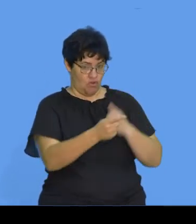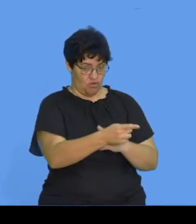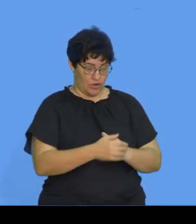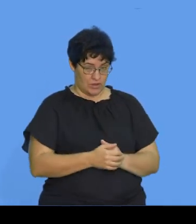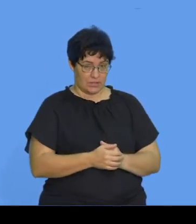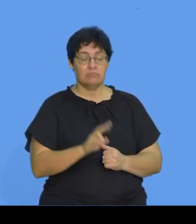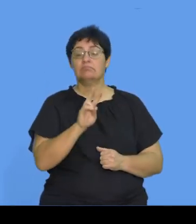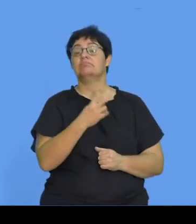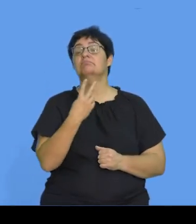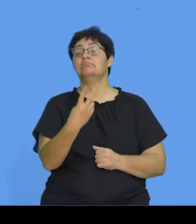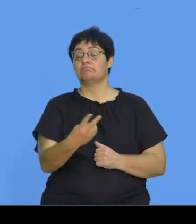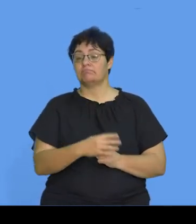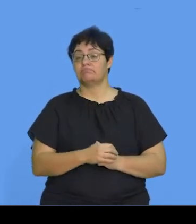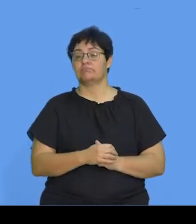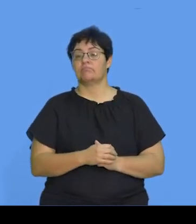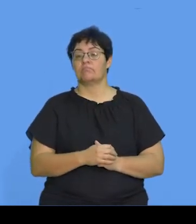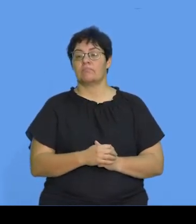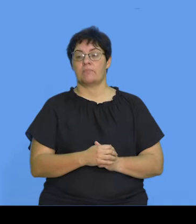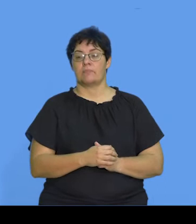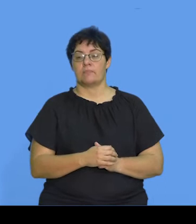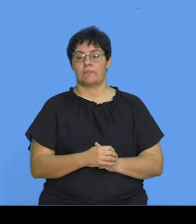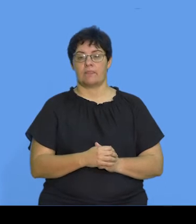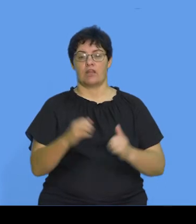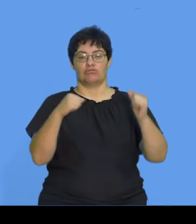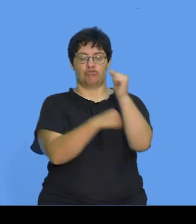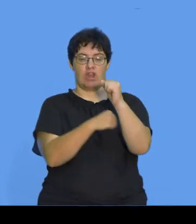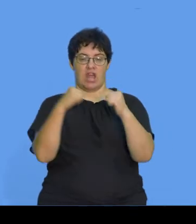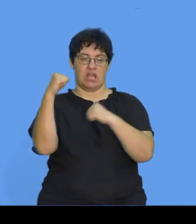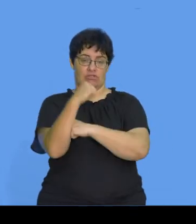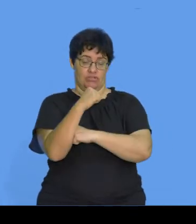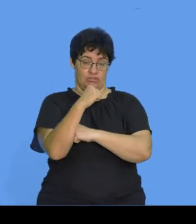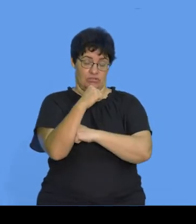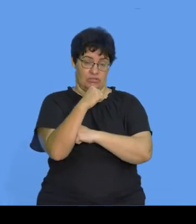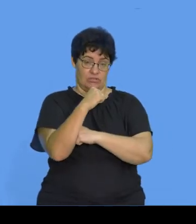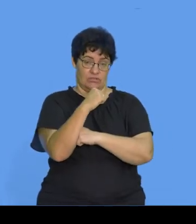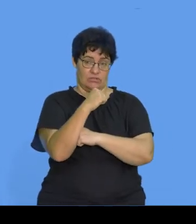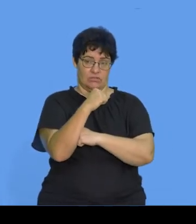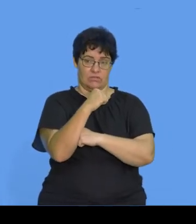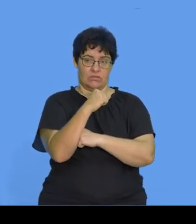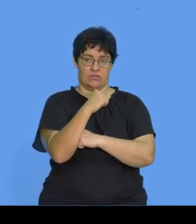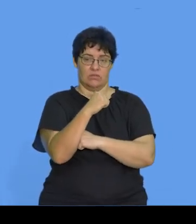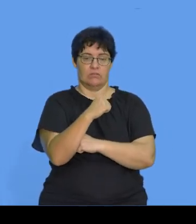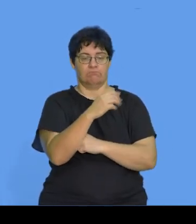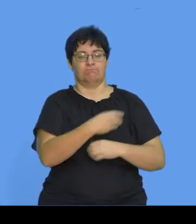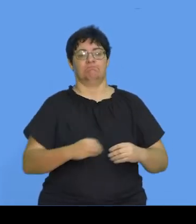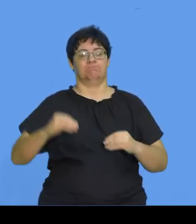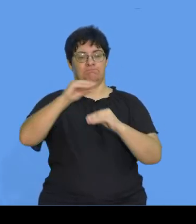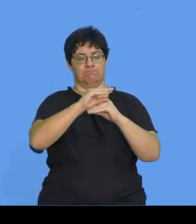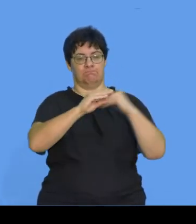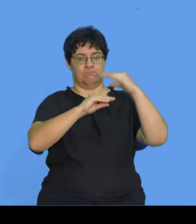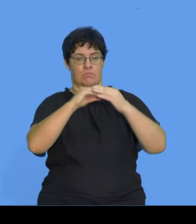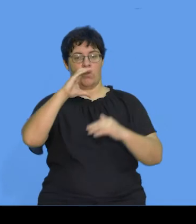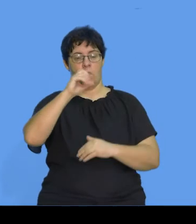incorrect. It is a structural component.